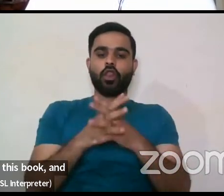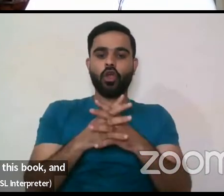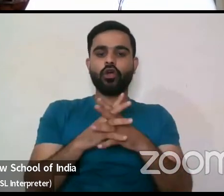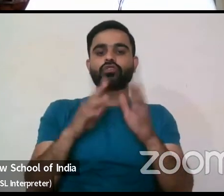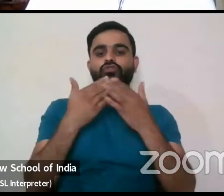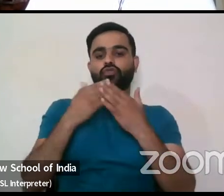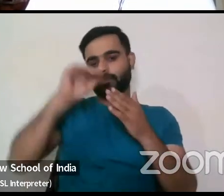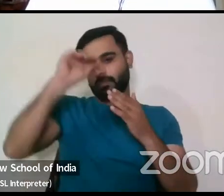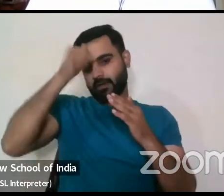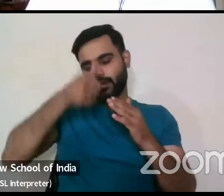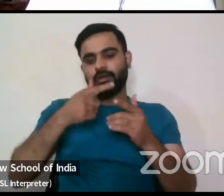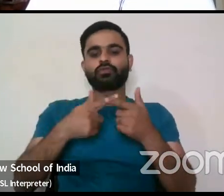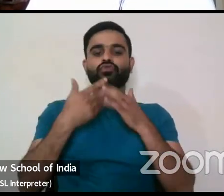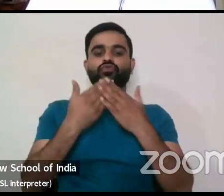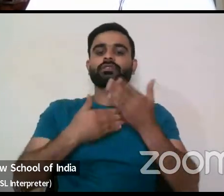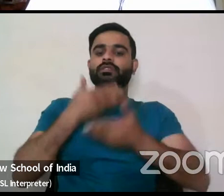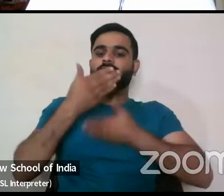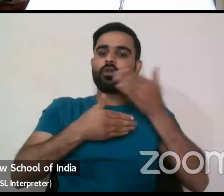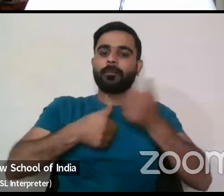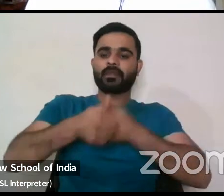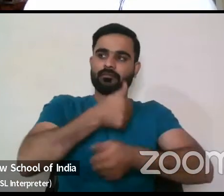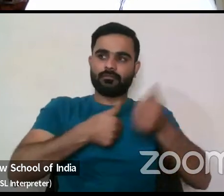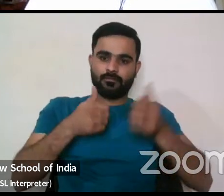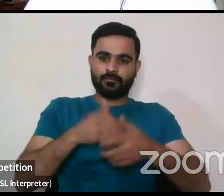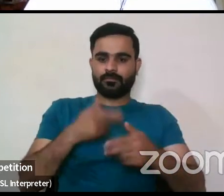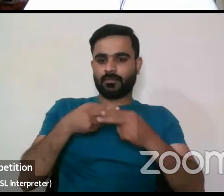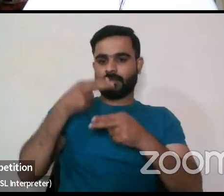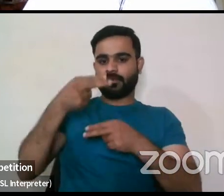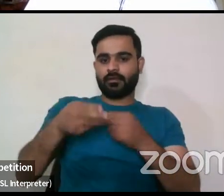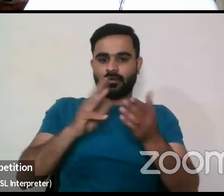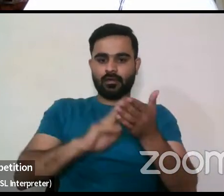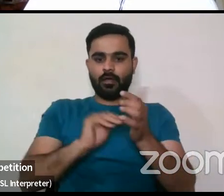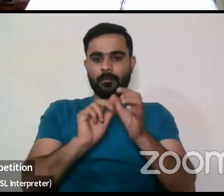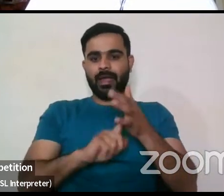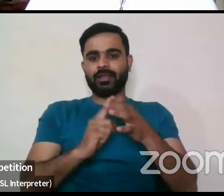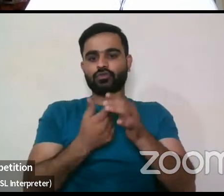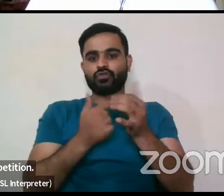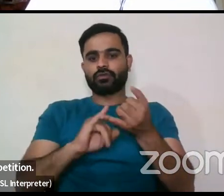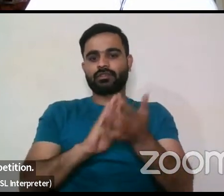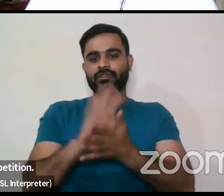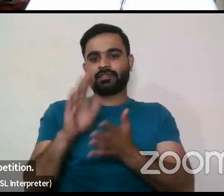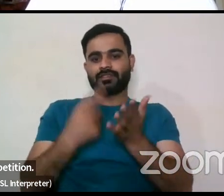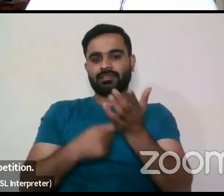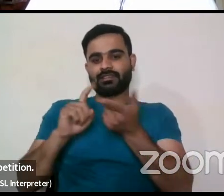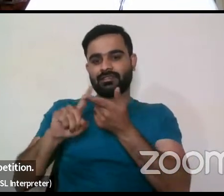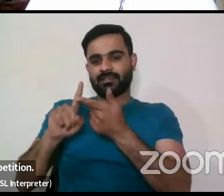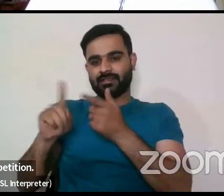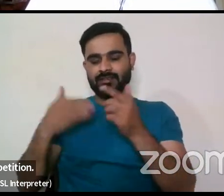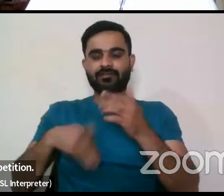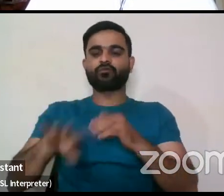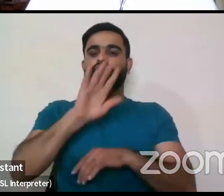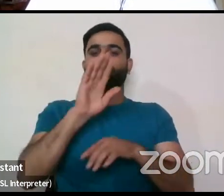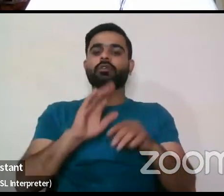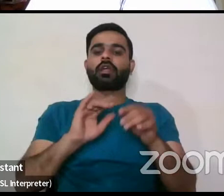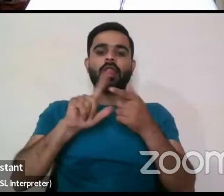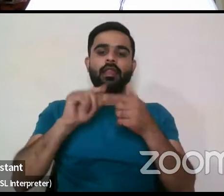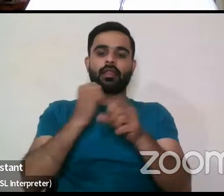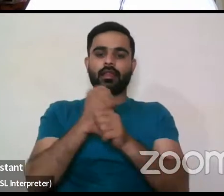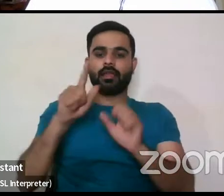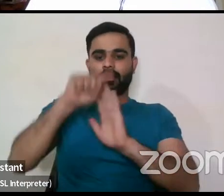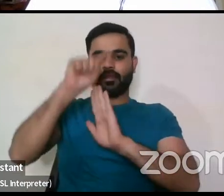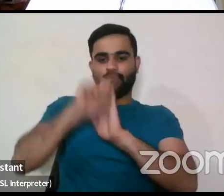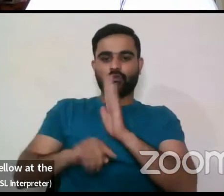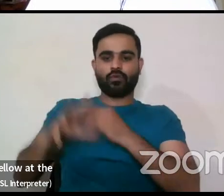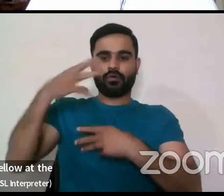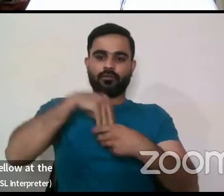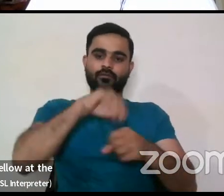University, who teaches competition law. My name is Manjushri. I'm a senior resident fellow at Vidhi Center for Legal Policy, and I primarily work